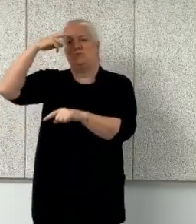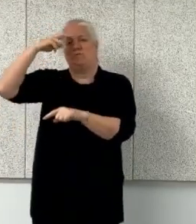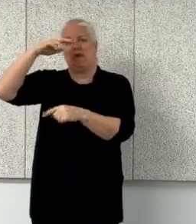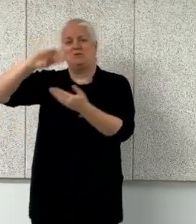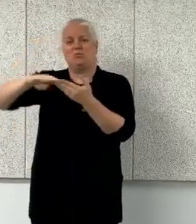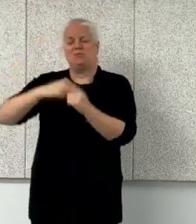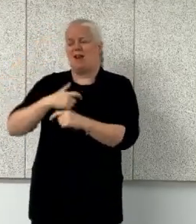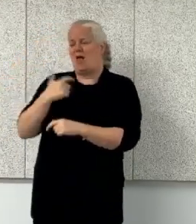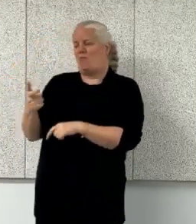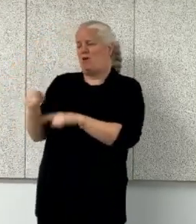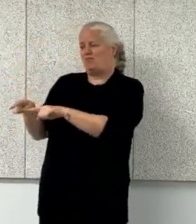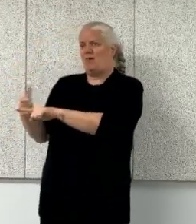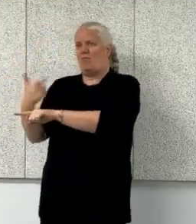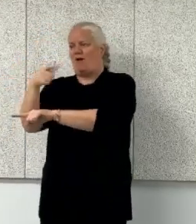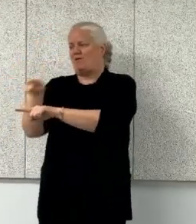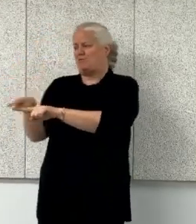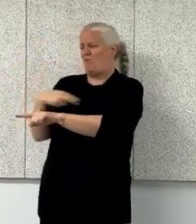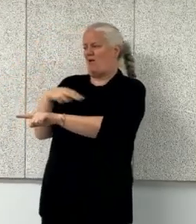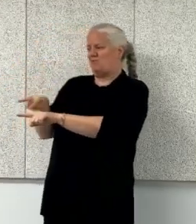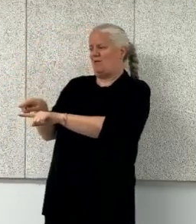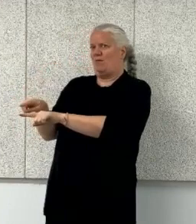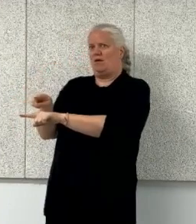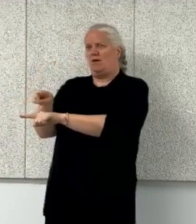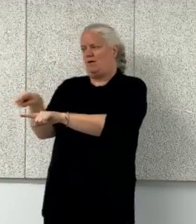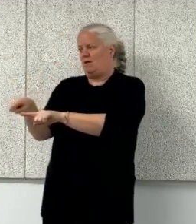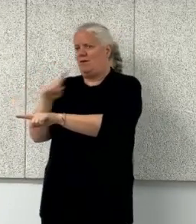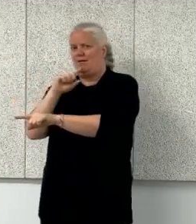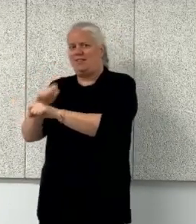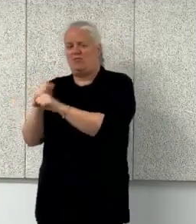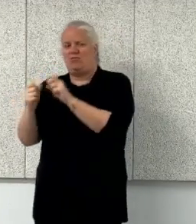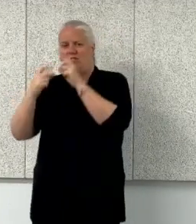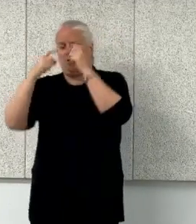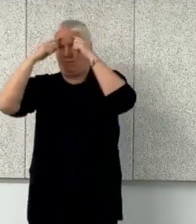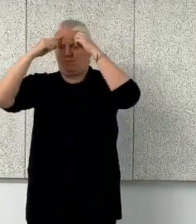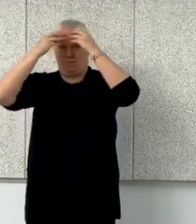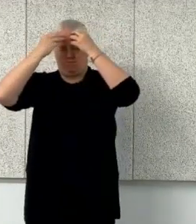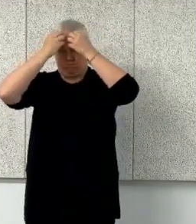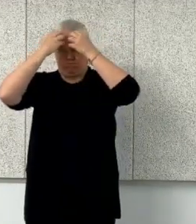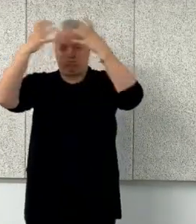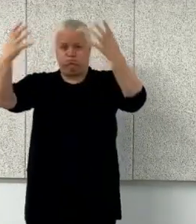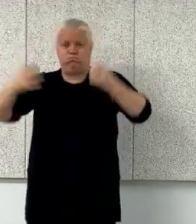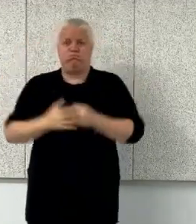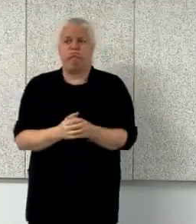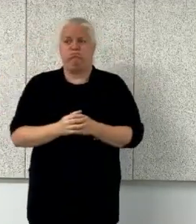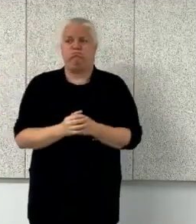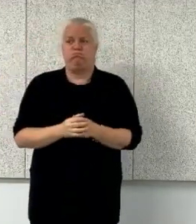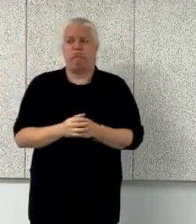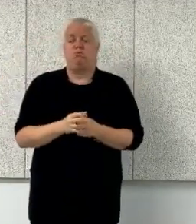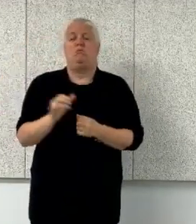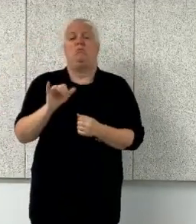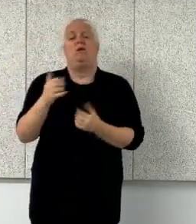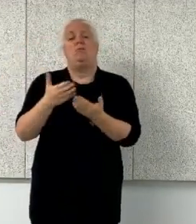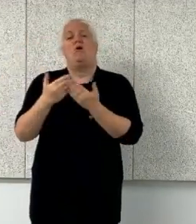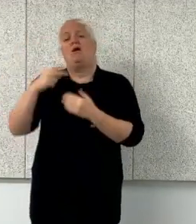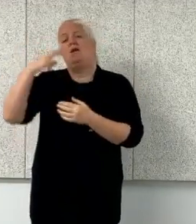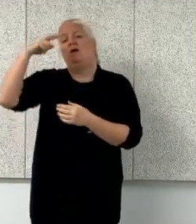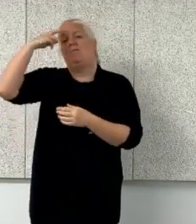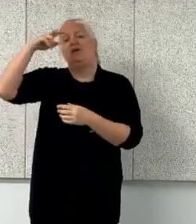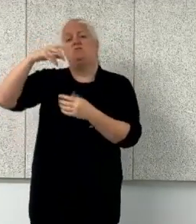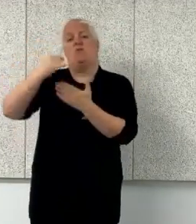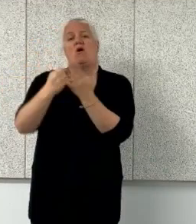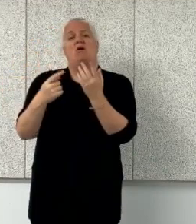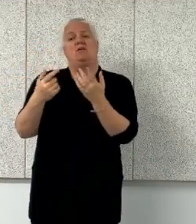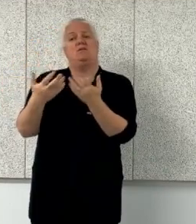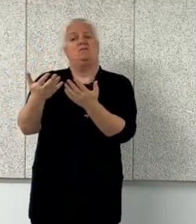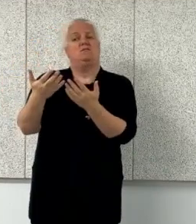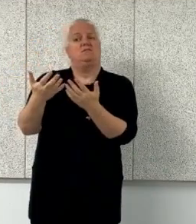watching performance art in Mexico. And seeing the same thing with Mexican artists, like we brought a Mexican artist to go see Prey when we went a couple weeks ago.